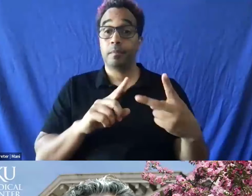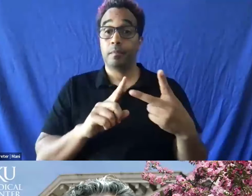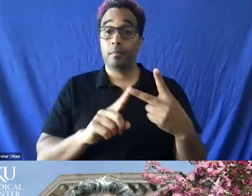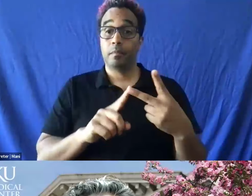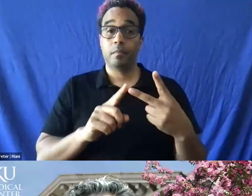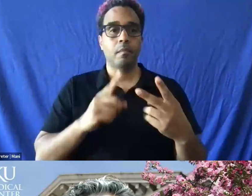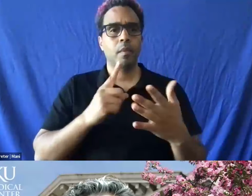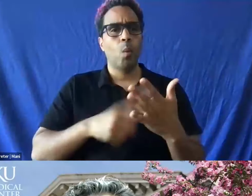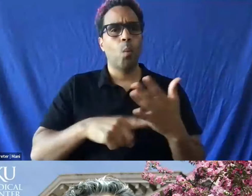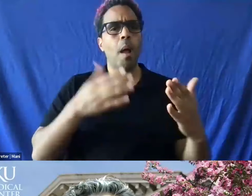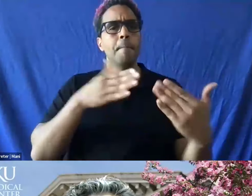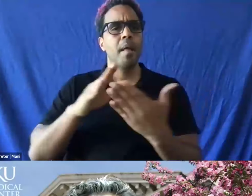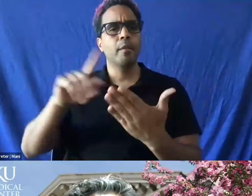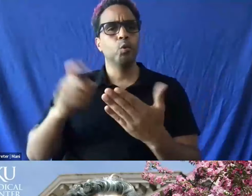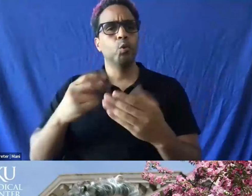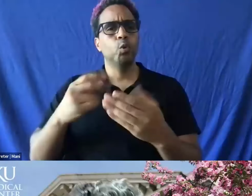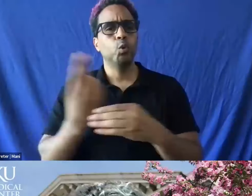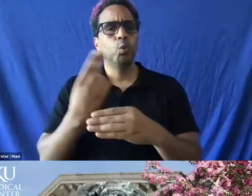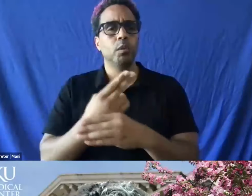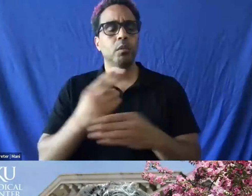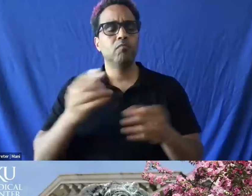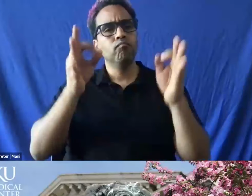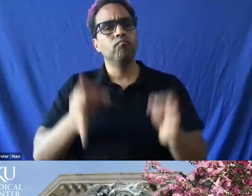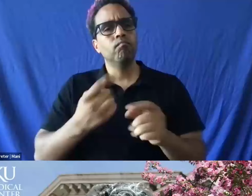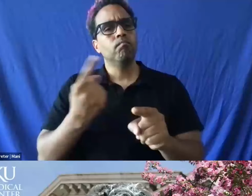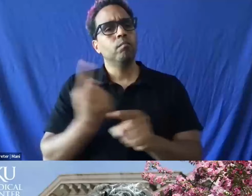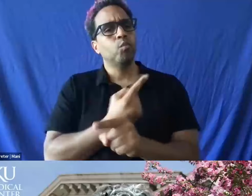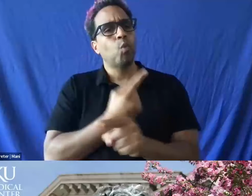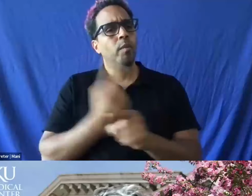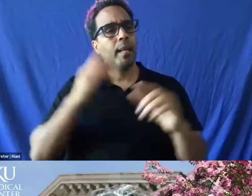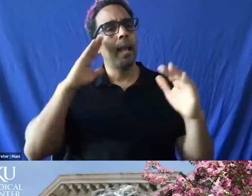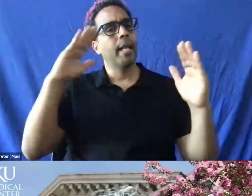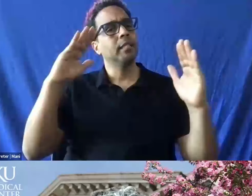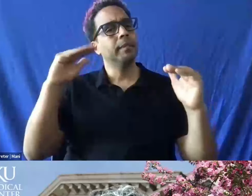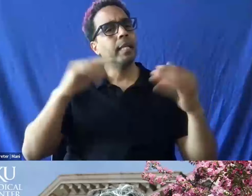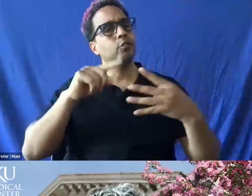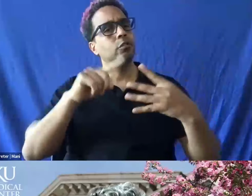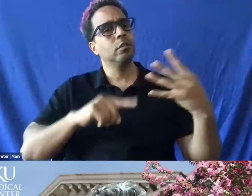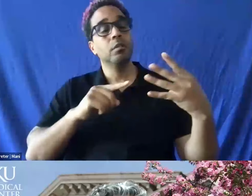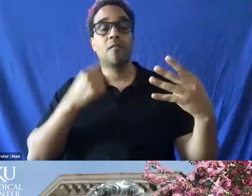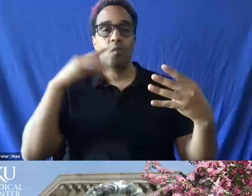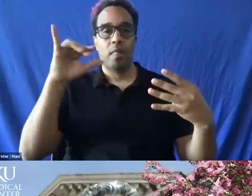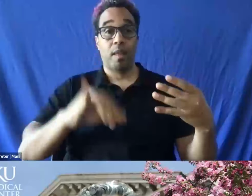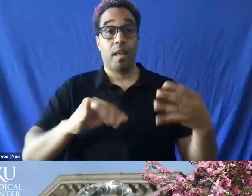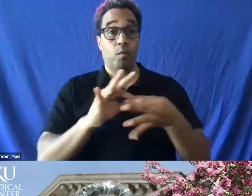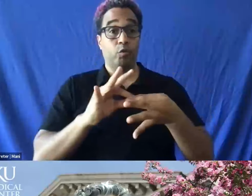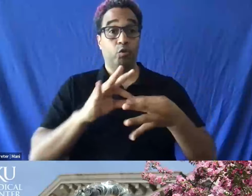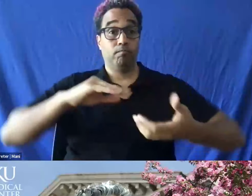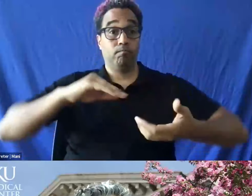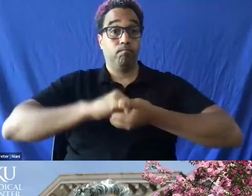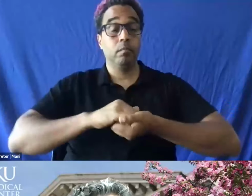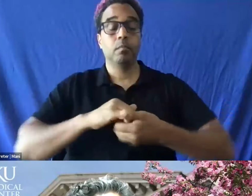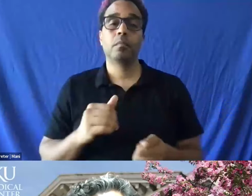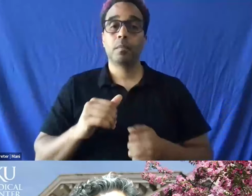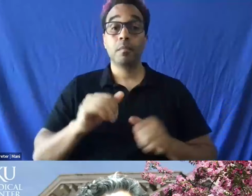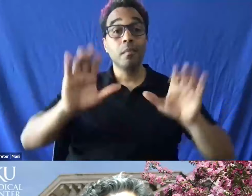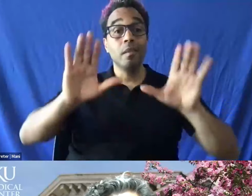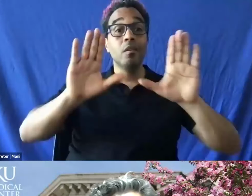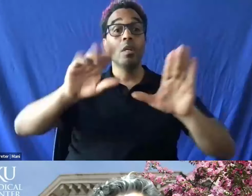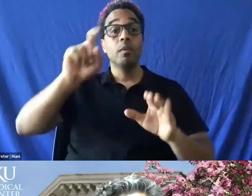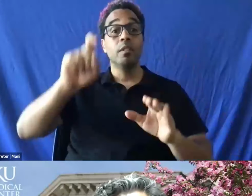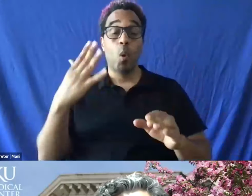use to determine appropriate expectations in that relationship? I think that's a very, very good question. Because on the one hand, we are